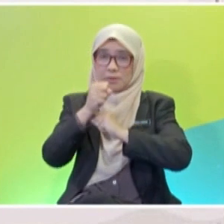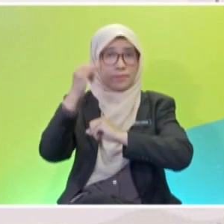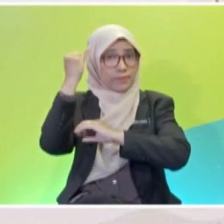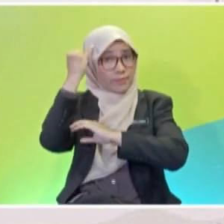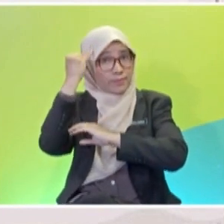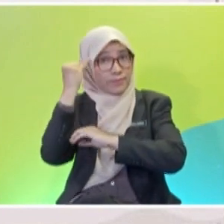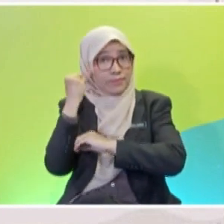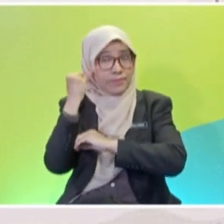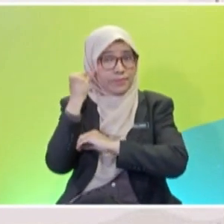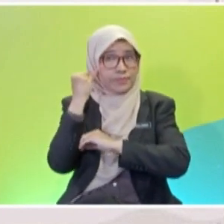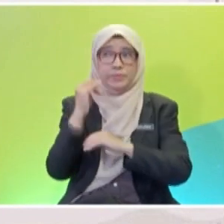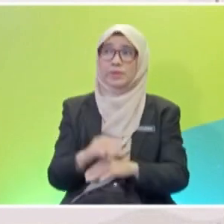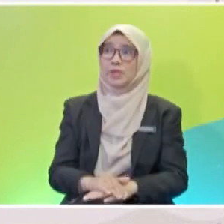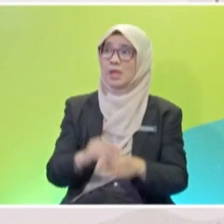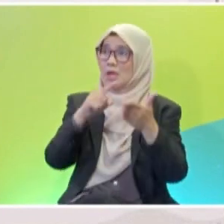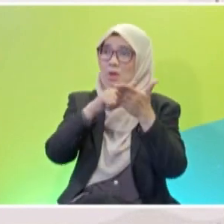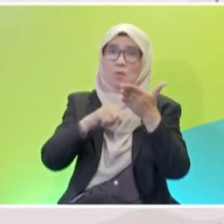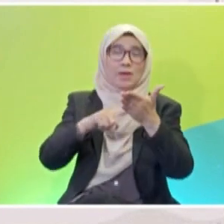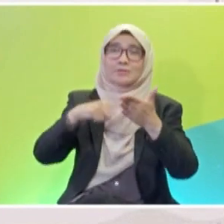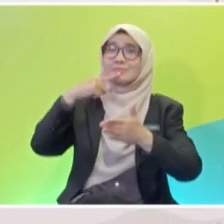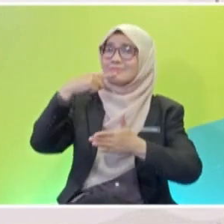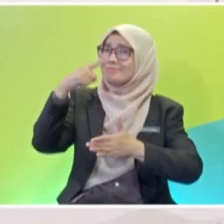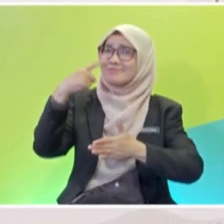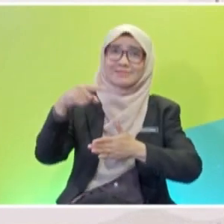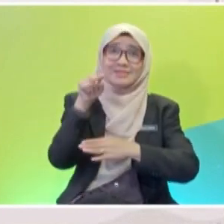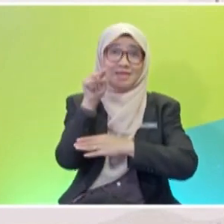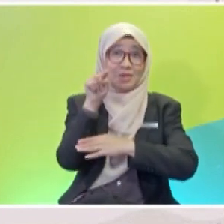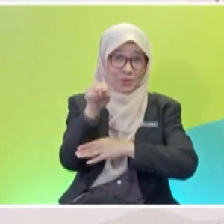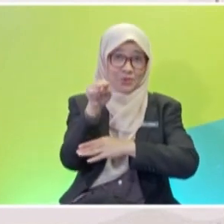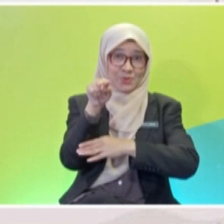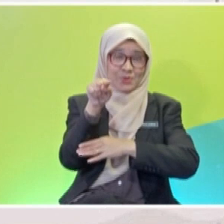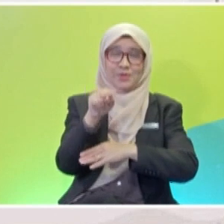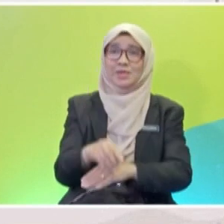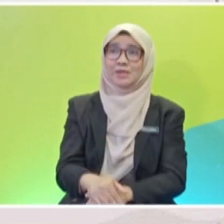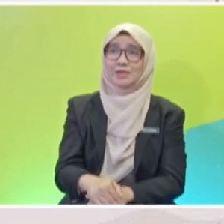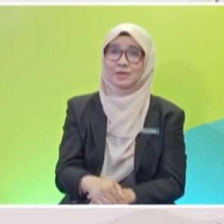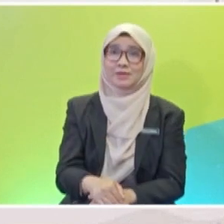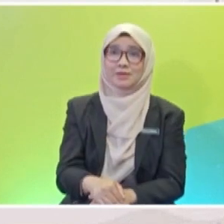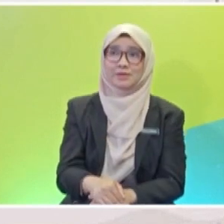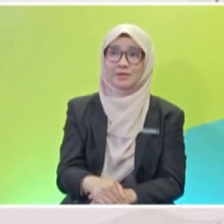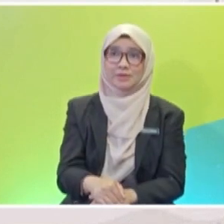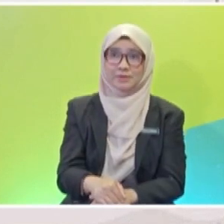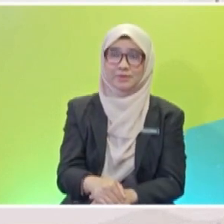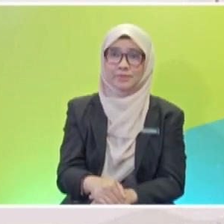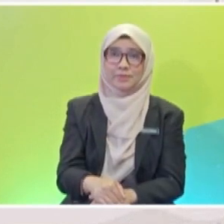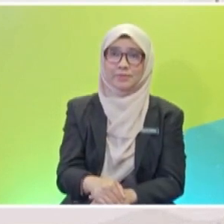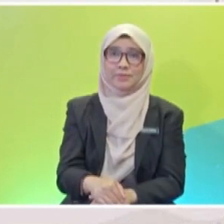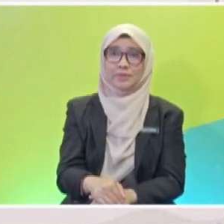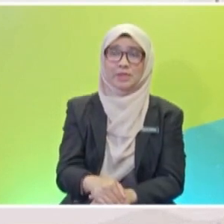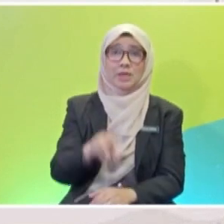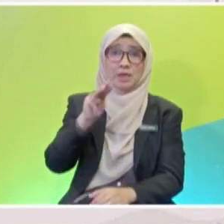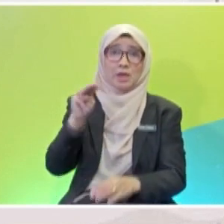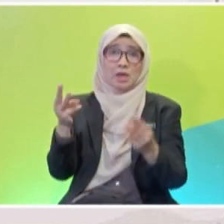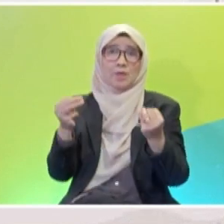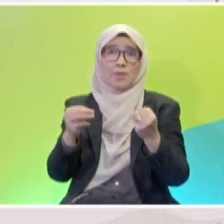what say you? Right, girls? Wow. What do you want to say? This is your chance, all right,